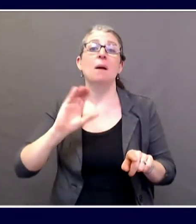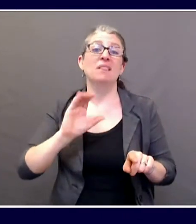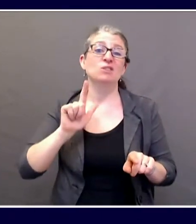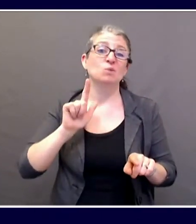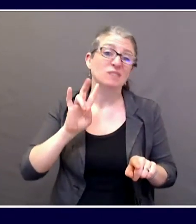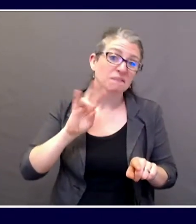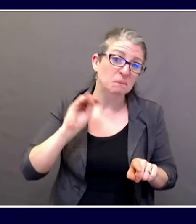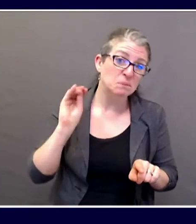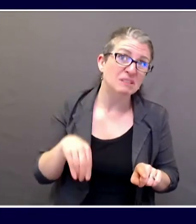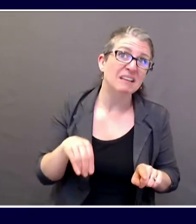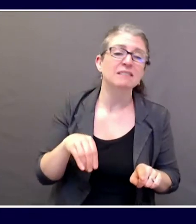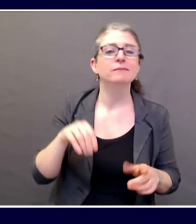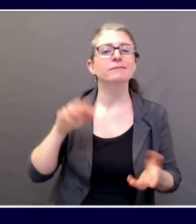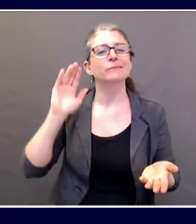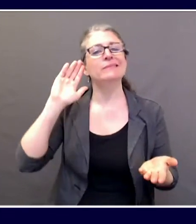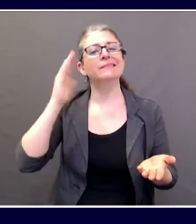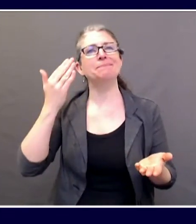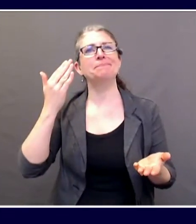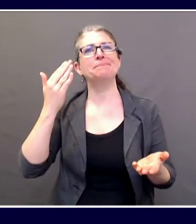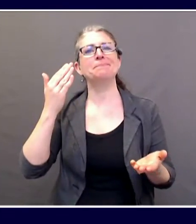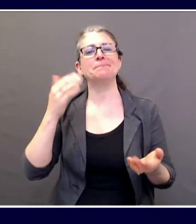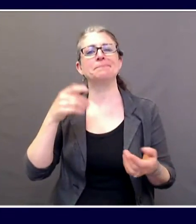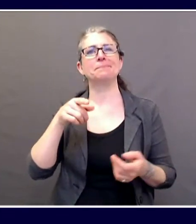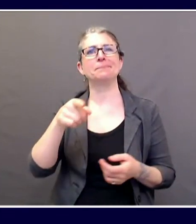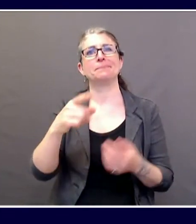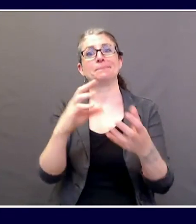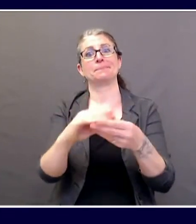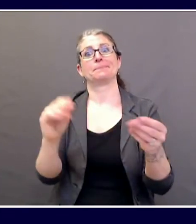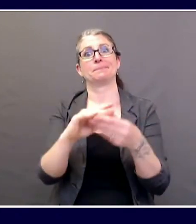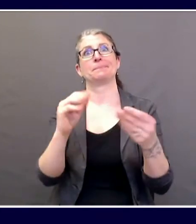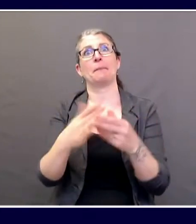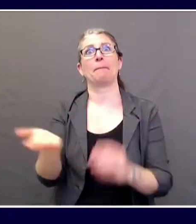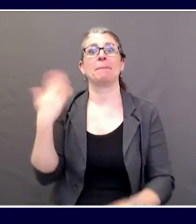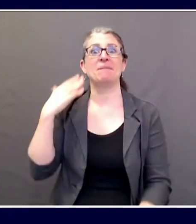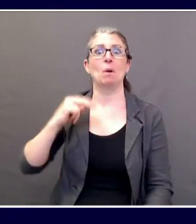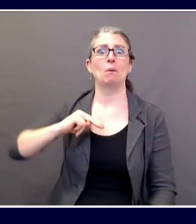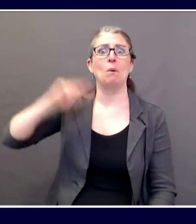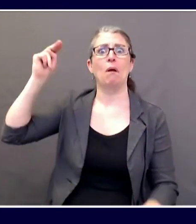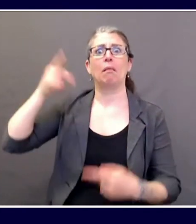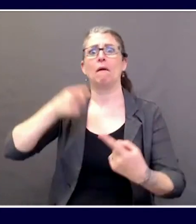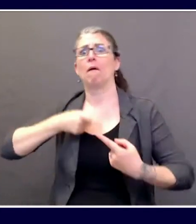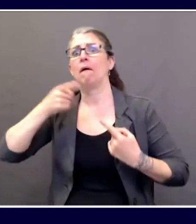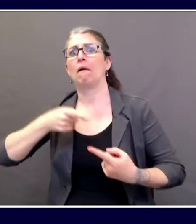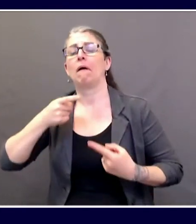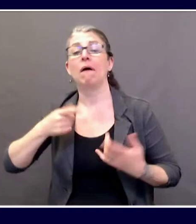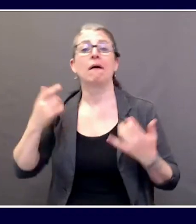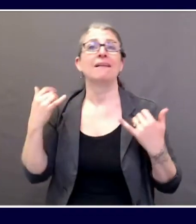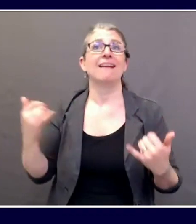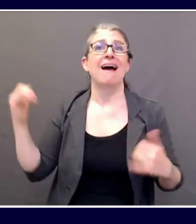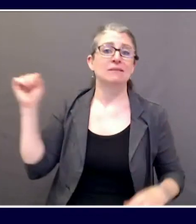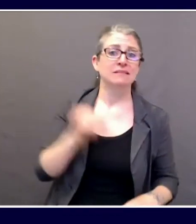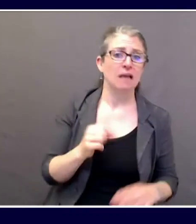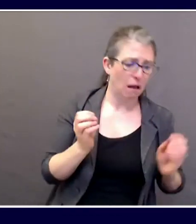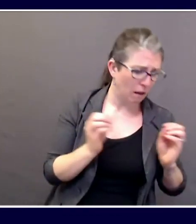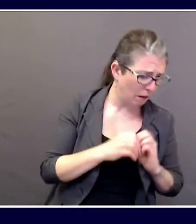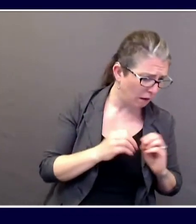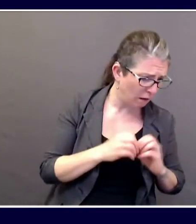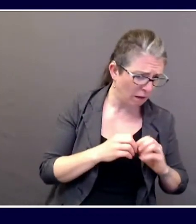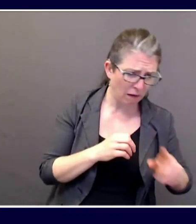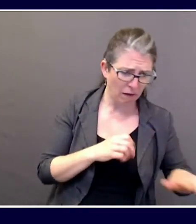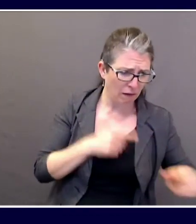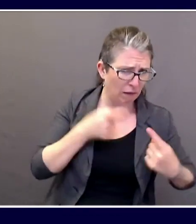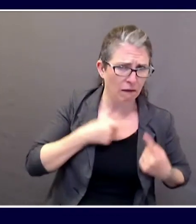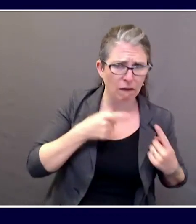that I could draw a straight trend line county by county across the state. There's just a lot of